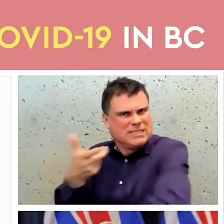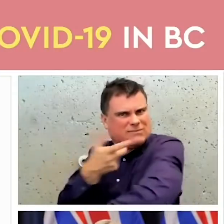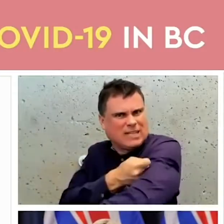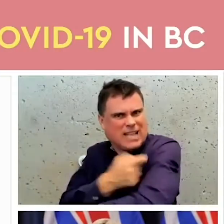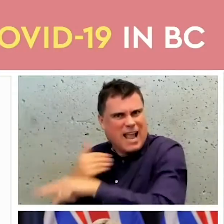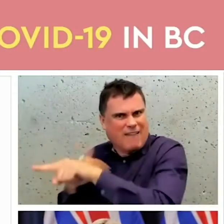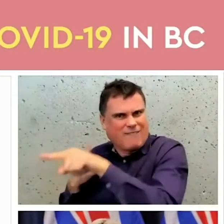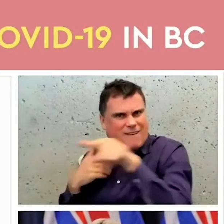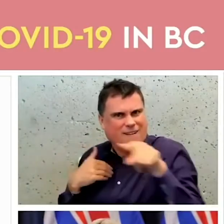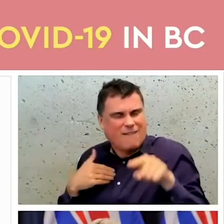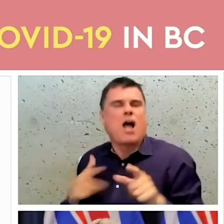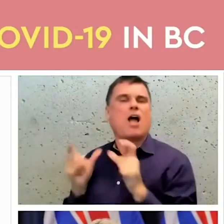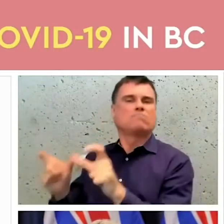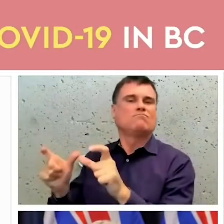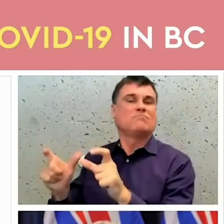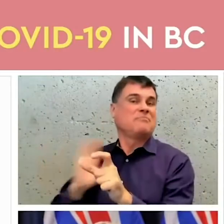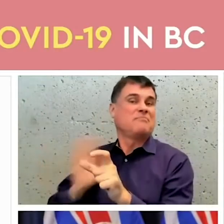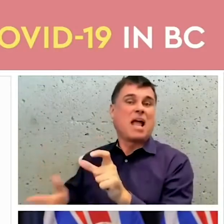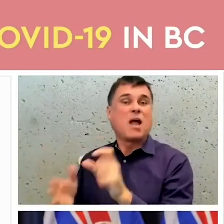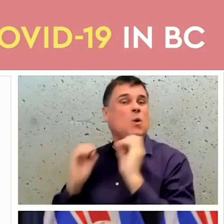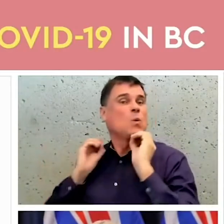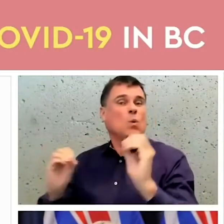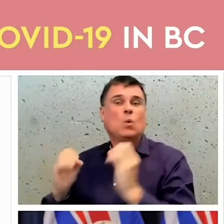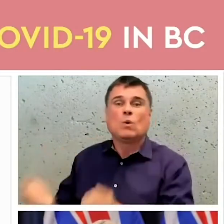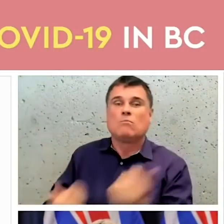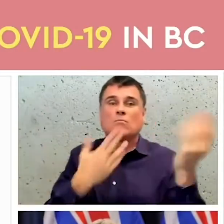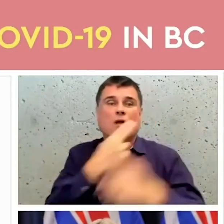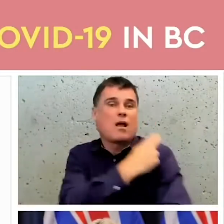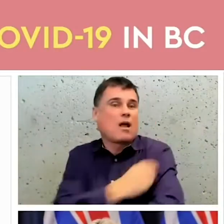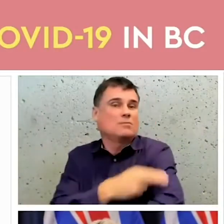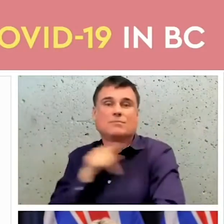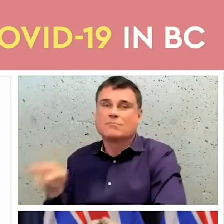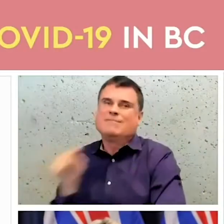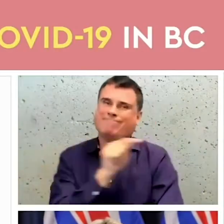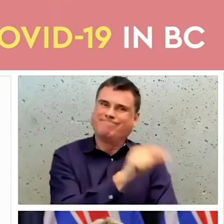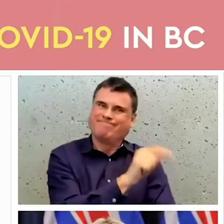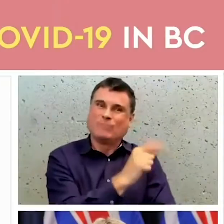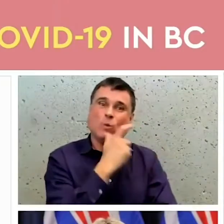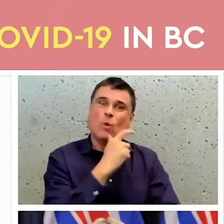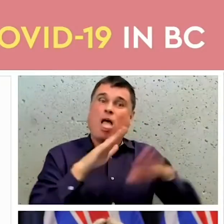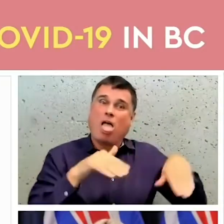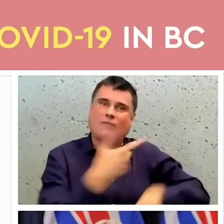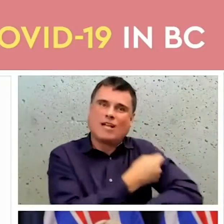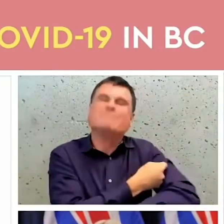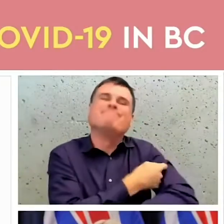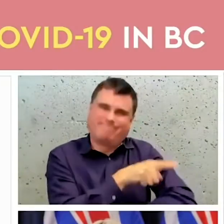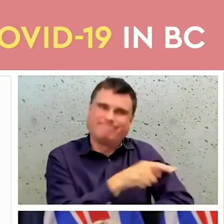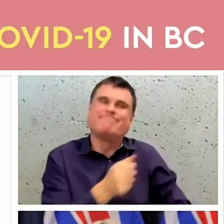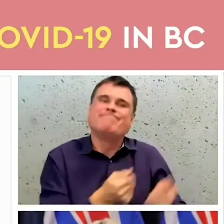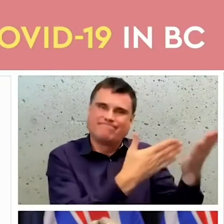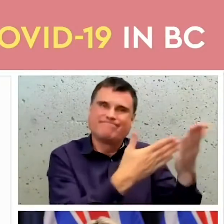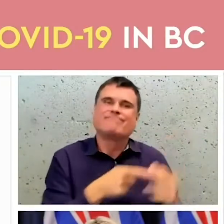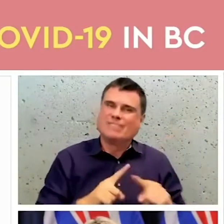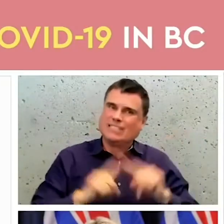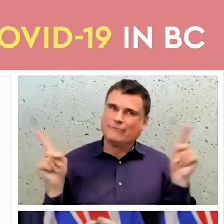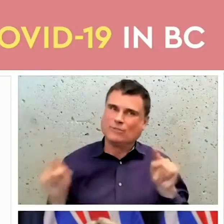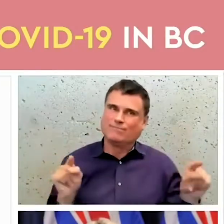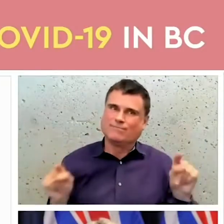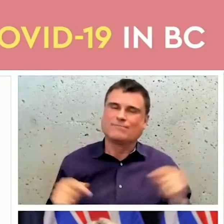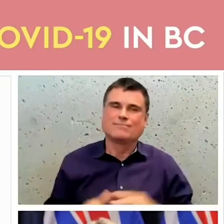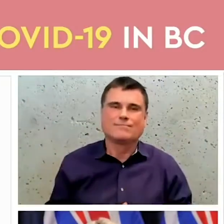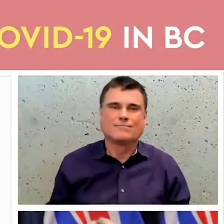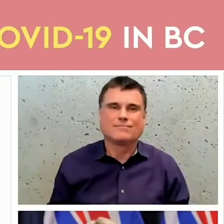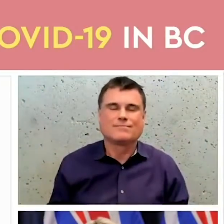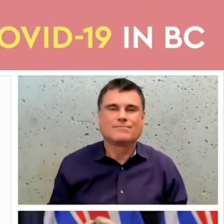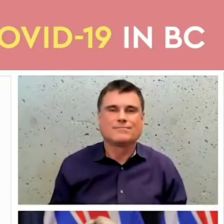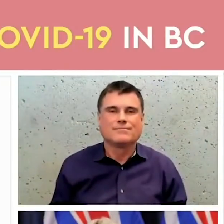and that's important for us to remember. As I mentioned, we've had 19 cases of MISC, and the